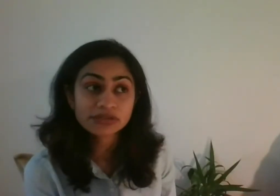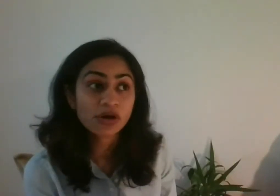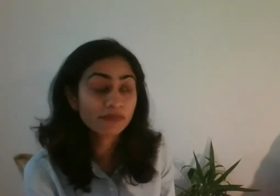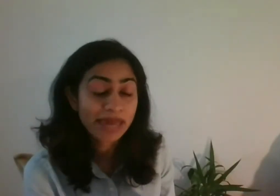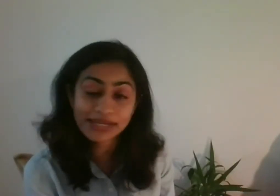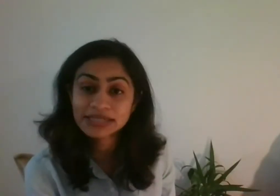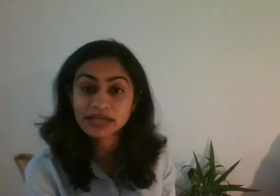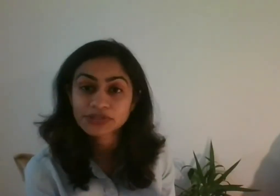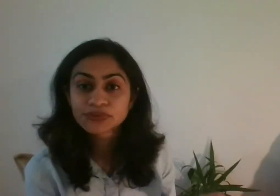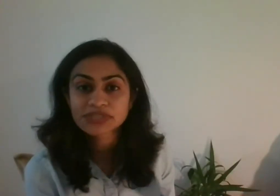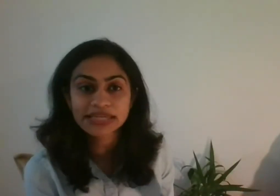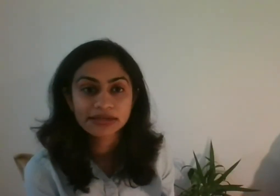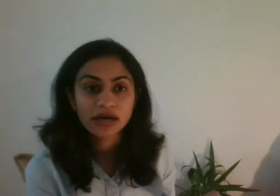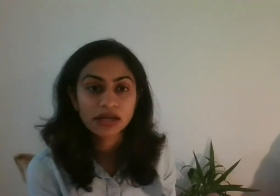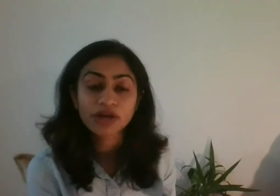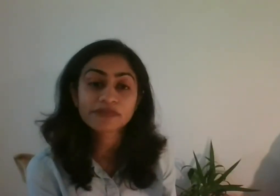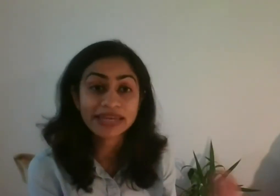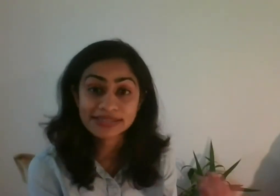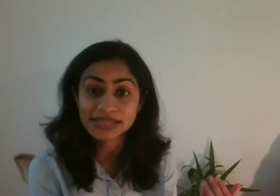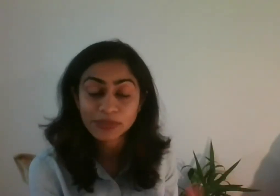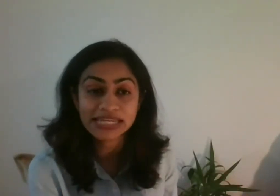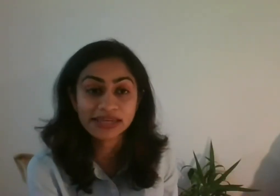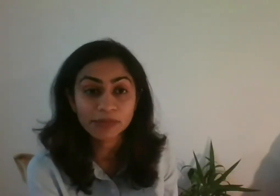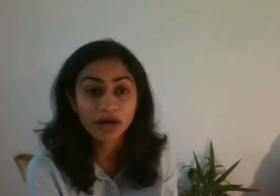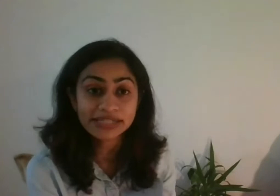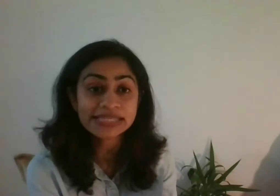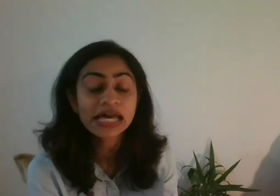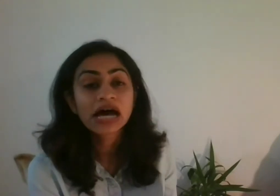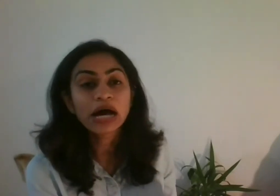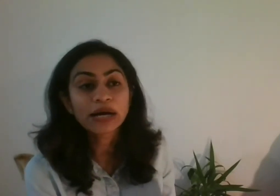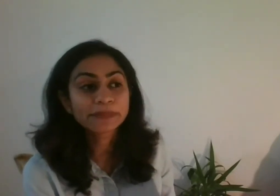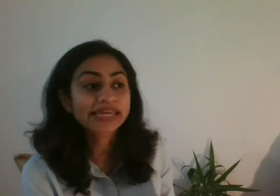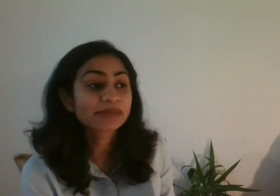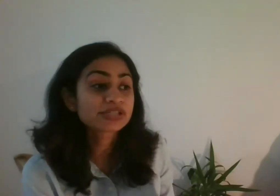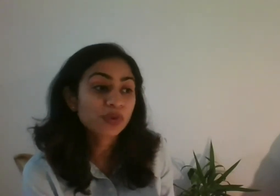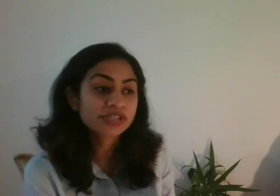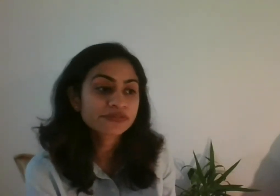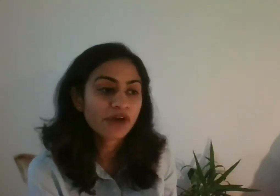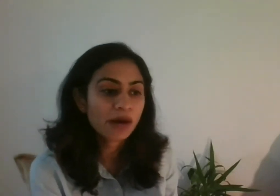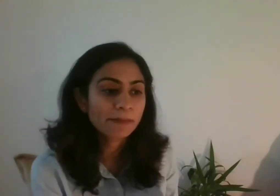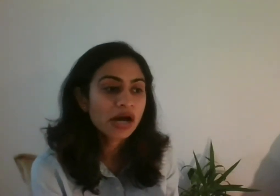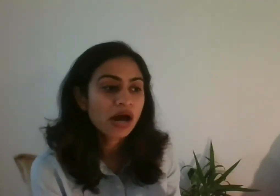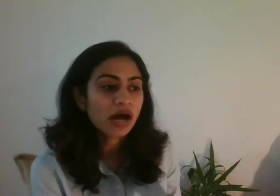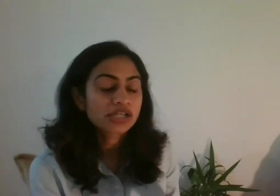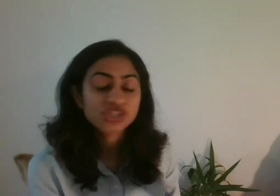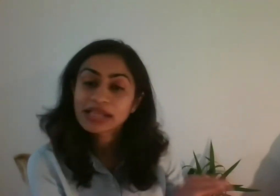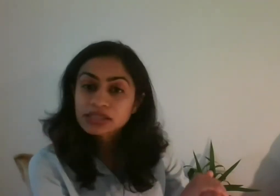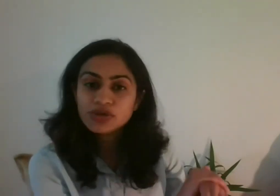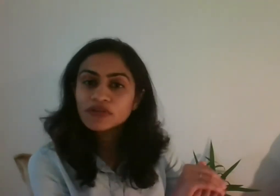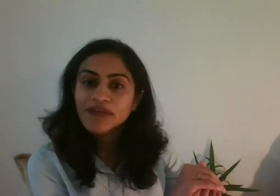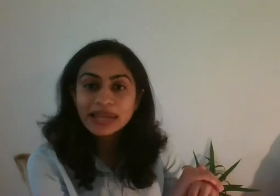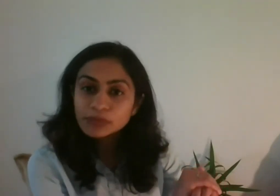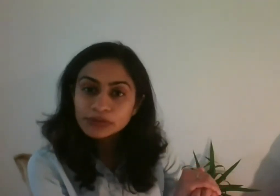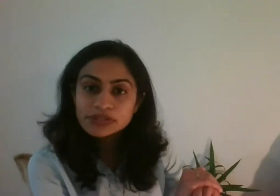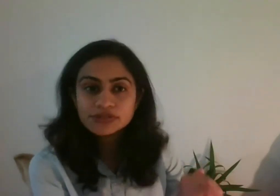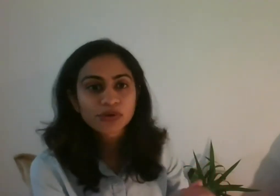materials, many times used in a lot of medicines that we take in our bodies. It can be sourced from shells